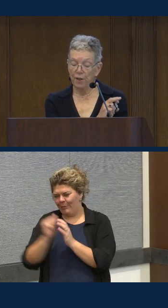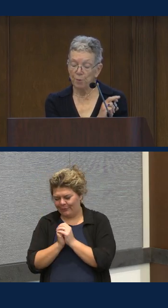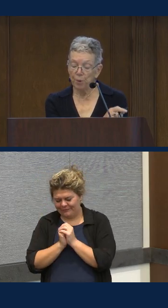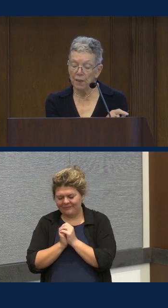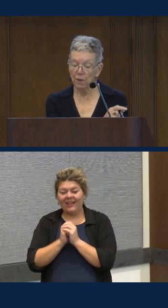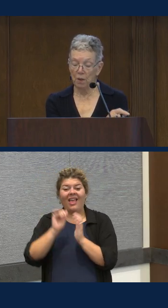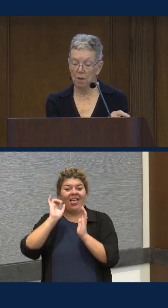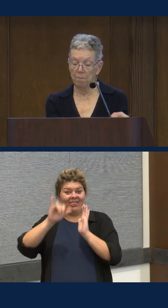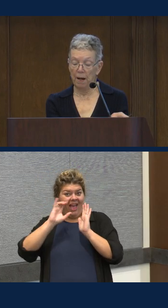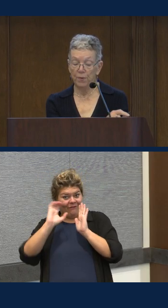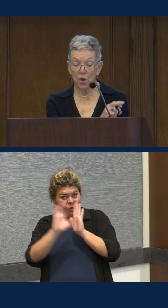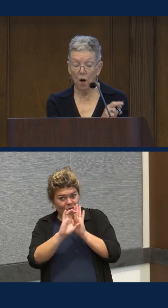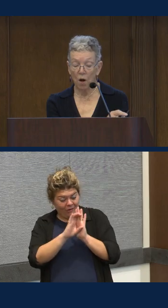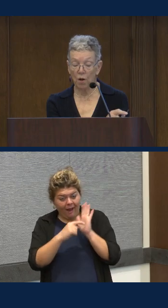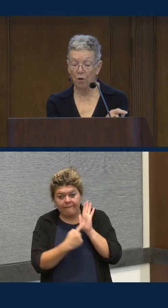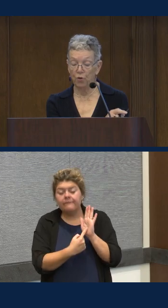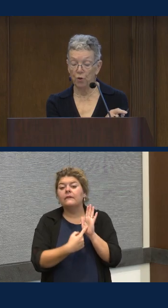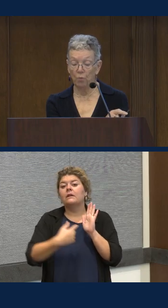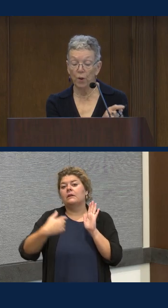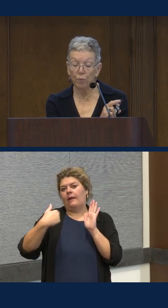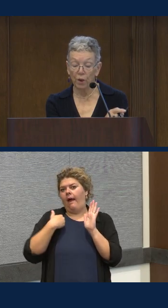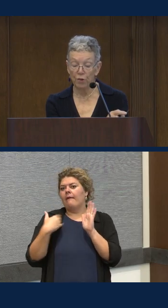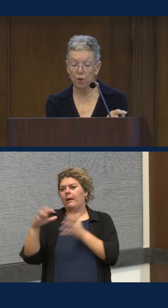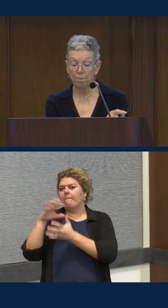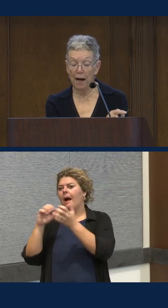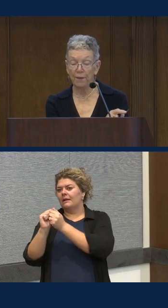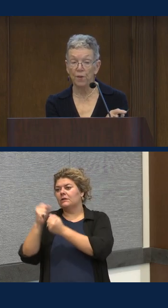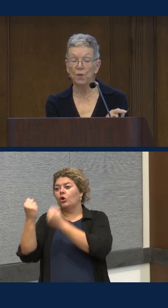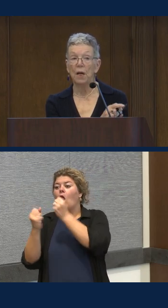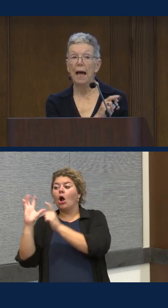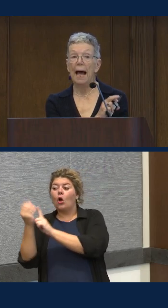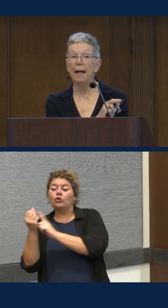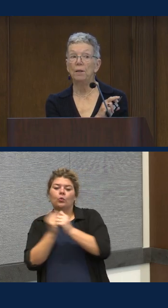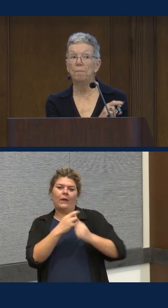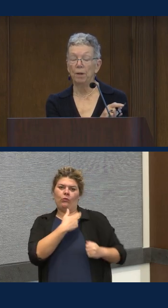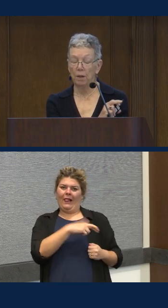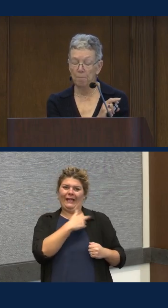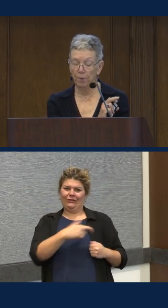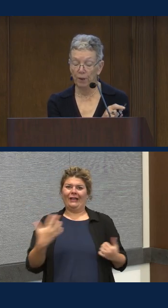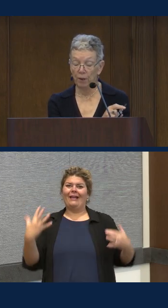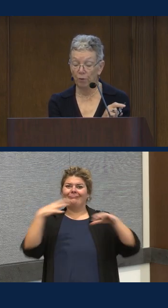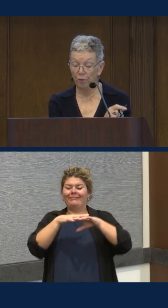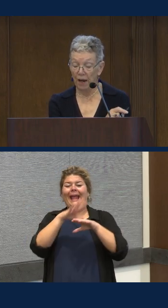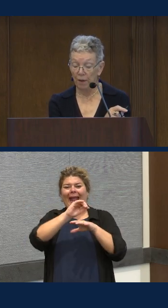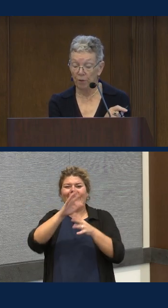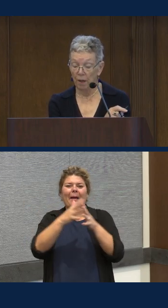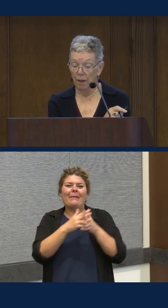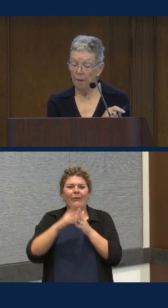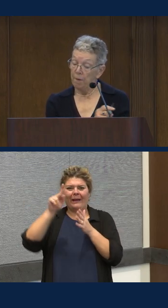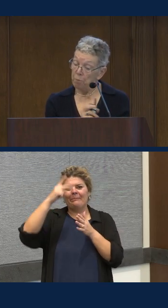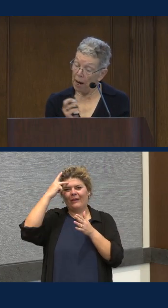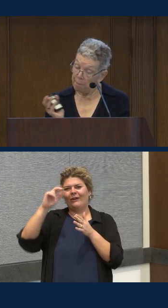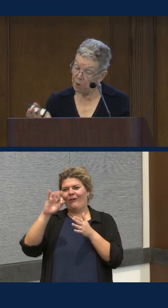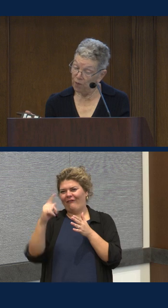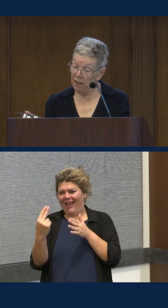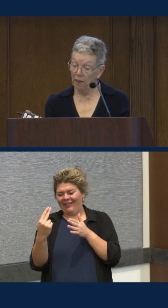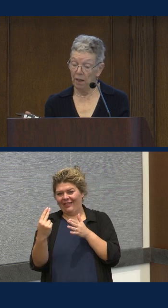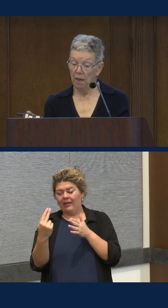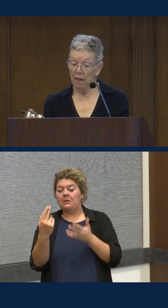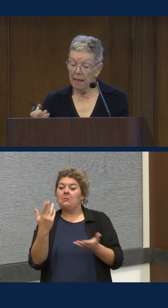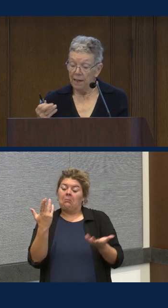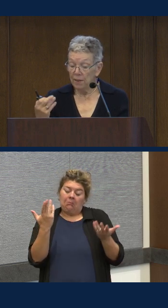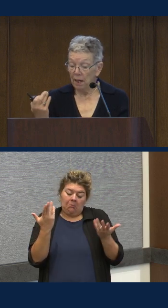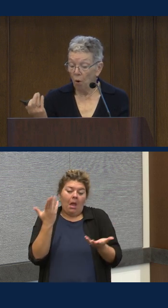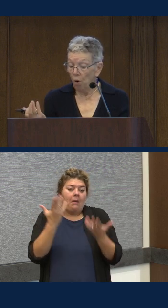photograph explicitly combines car culture with religious practice and American political faith. Perhaps